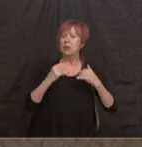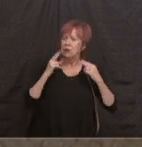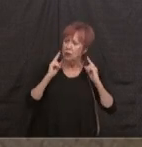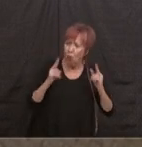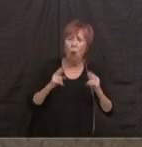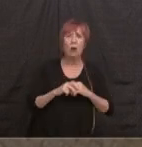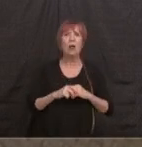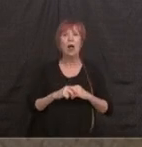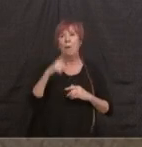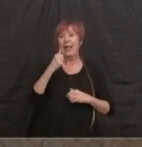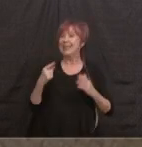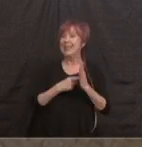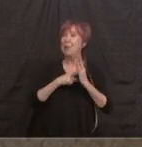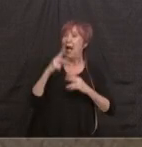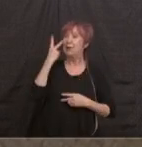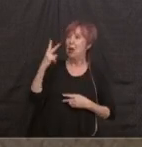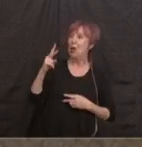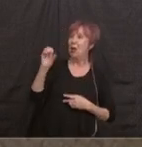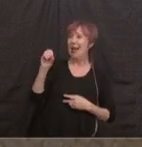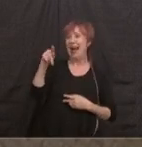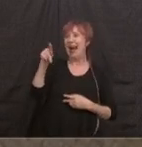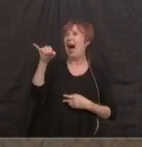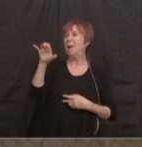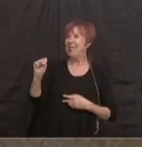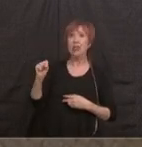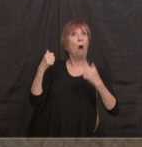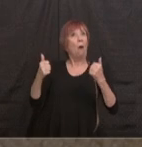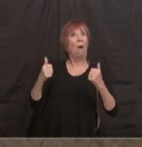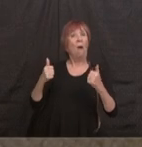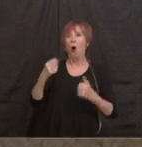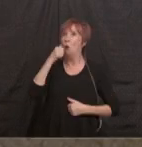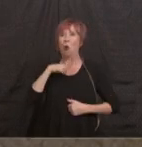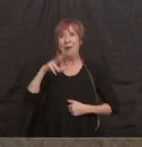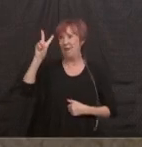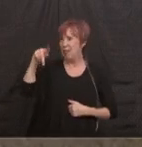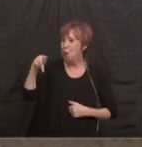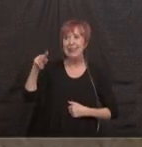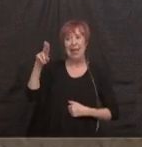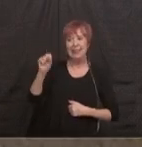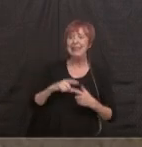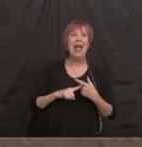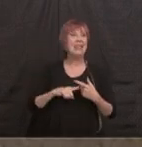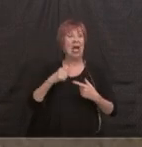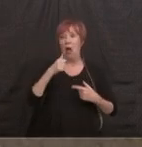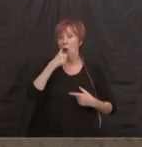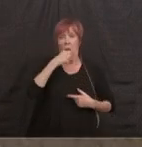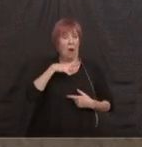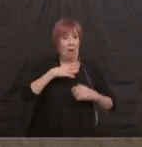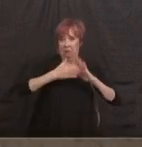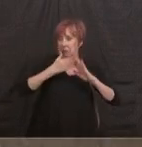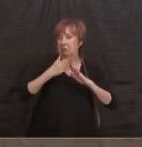sometimes the optics are pretty reassuring. We have a woman vice president of the United States. We have women running countries, running